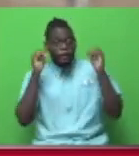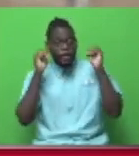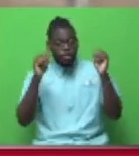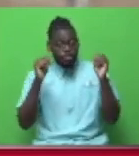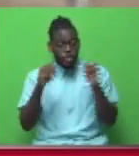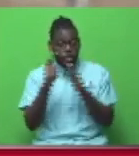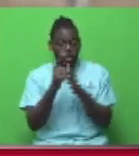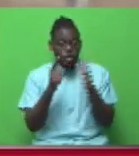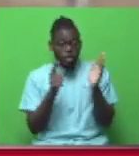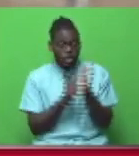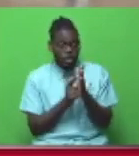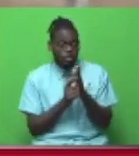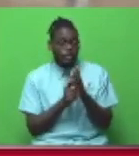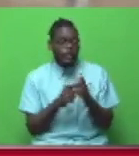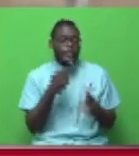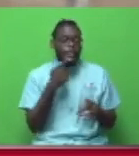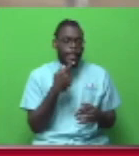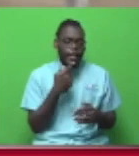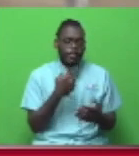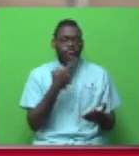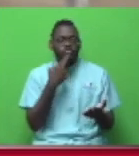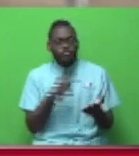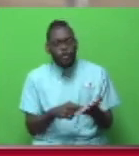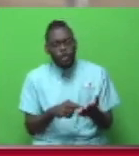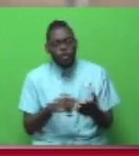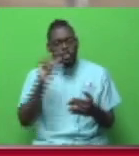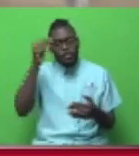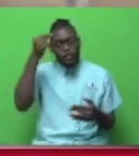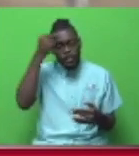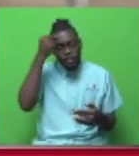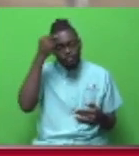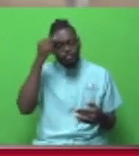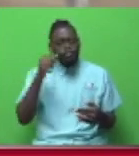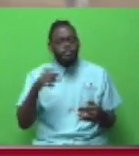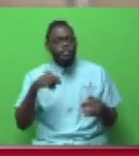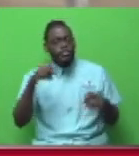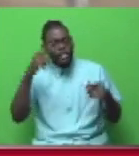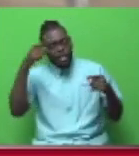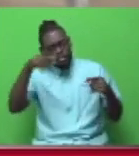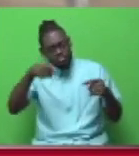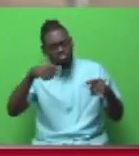that the government has achieved a saving of some